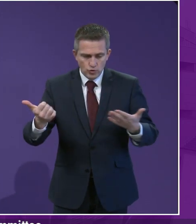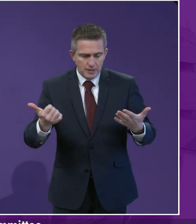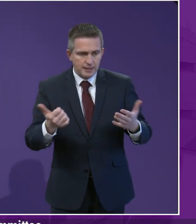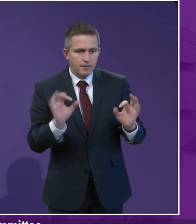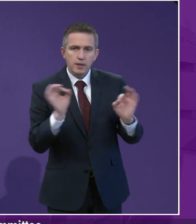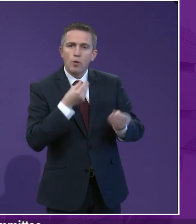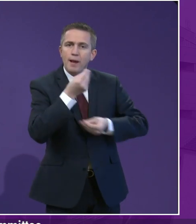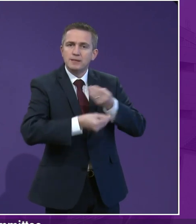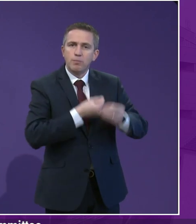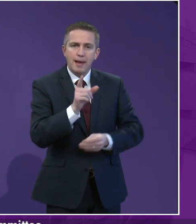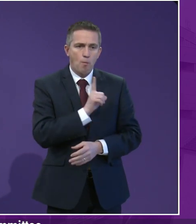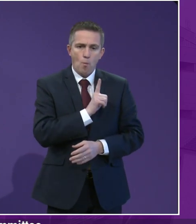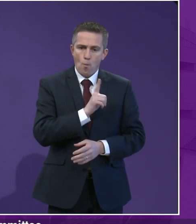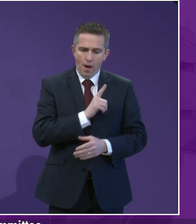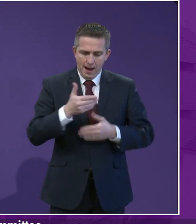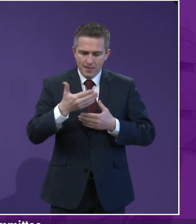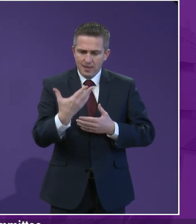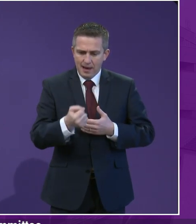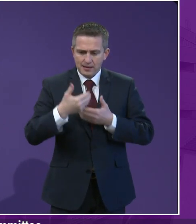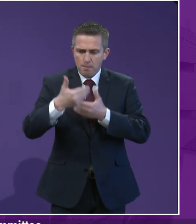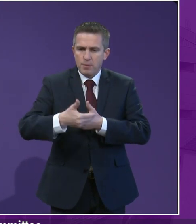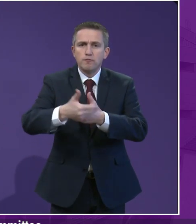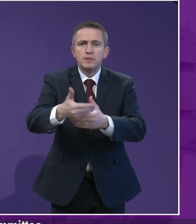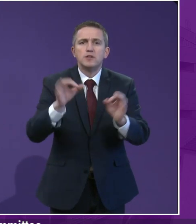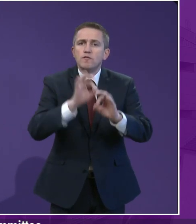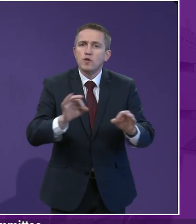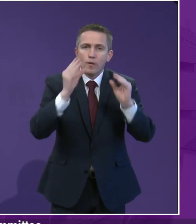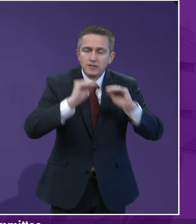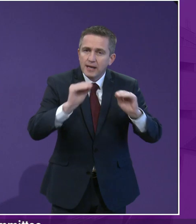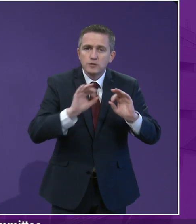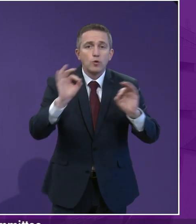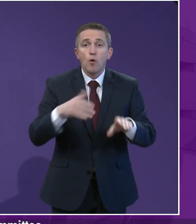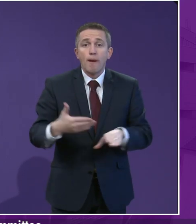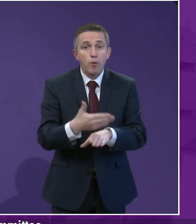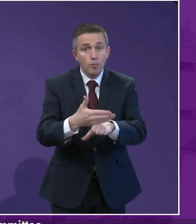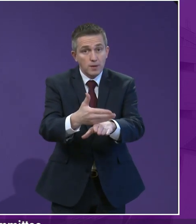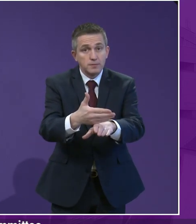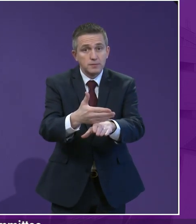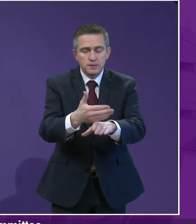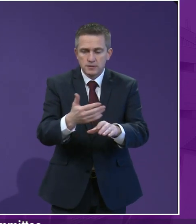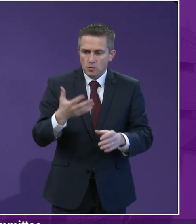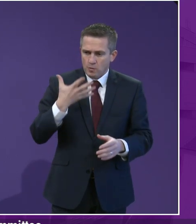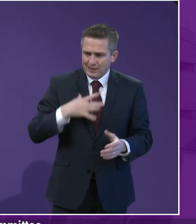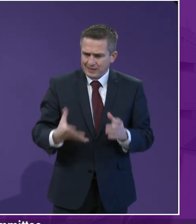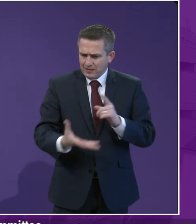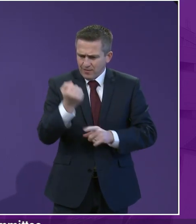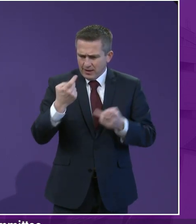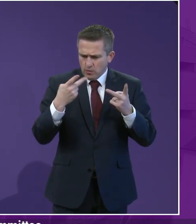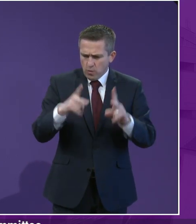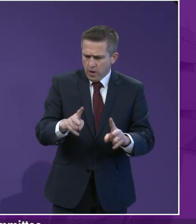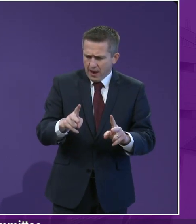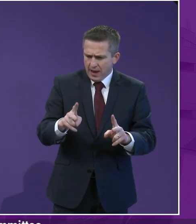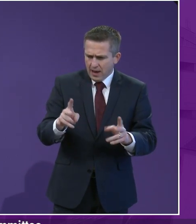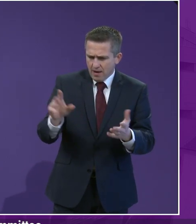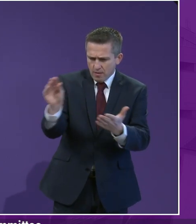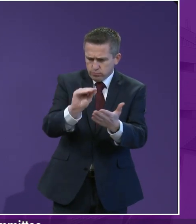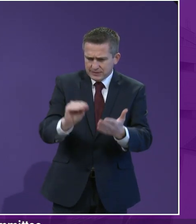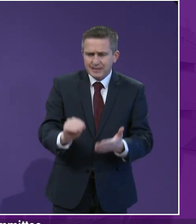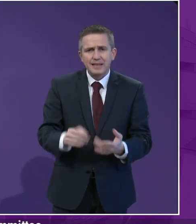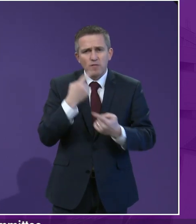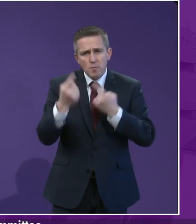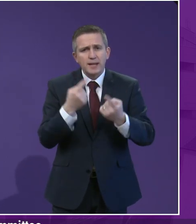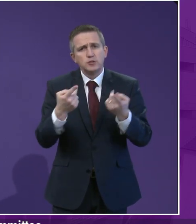Support to what Rebecca said earlier regarding contextual information. I think one of the biggest issues that we hear about from applicants is